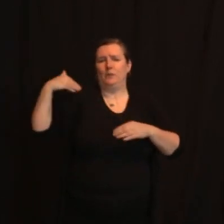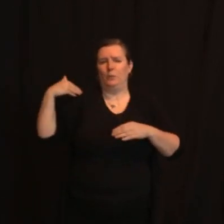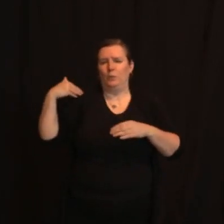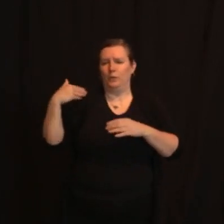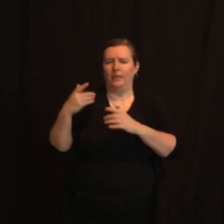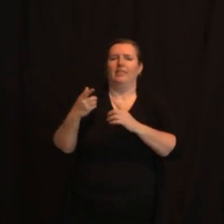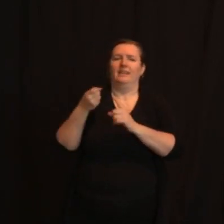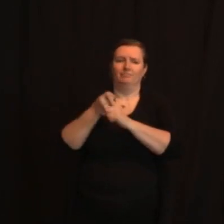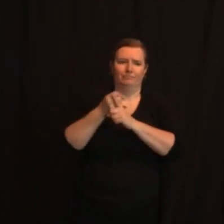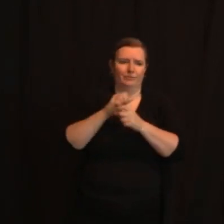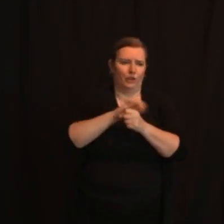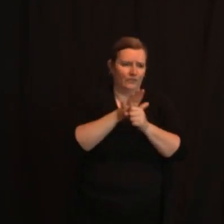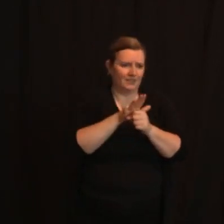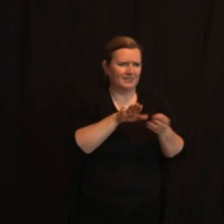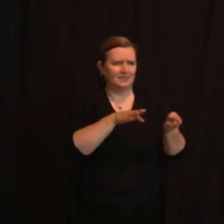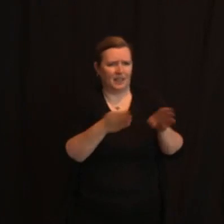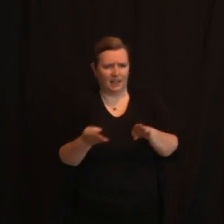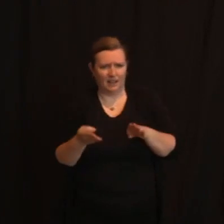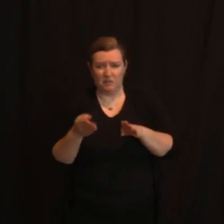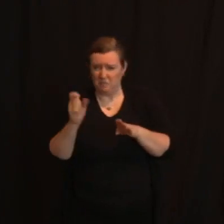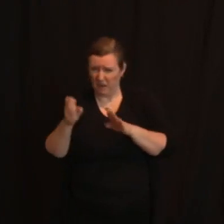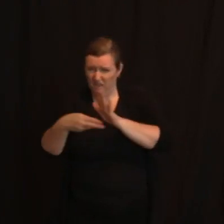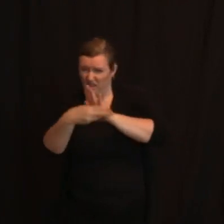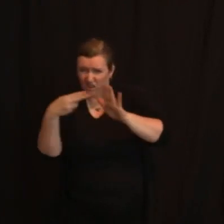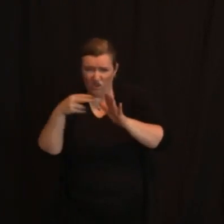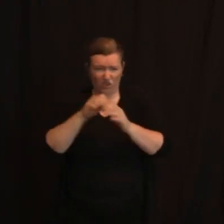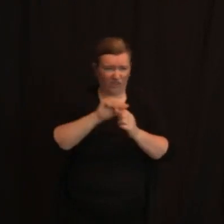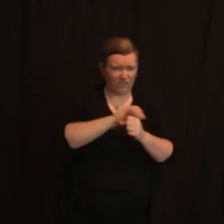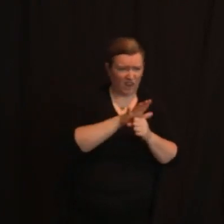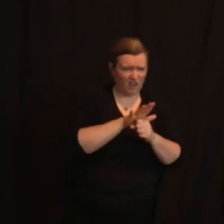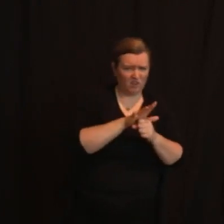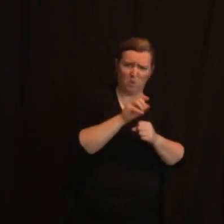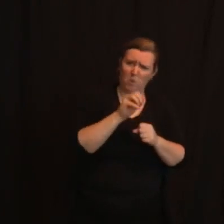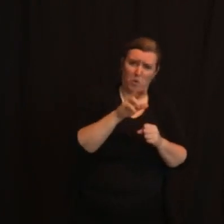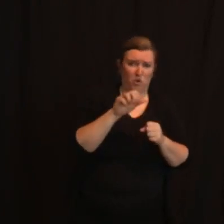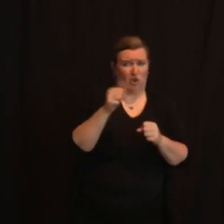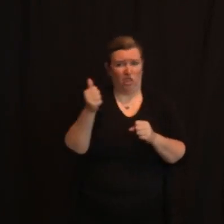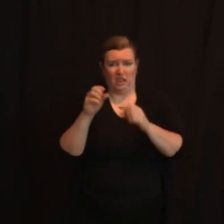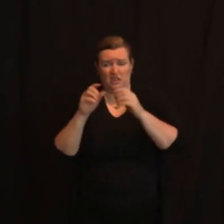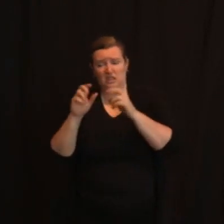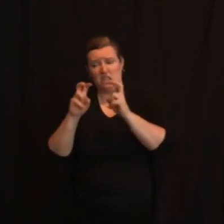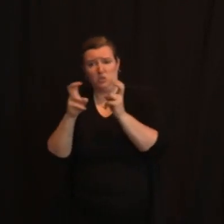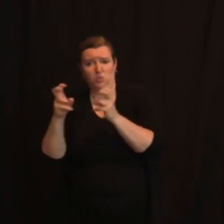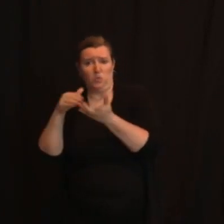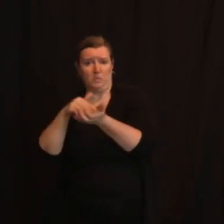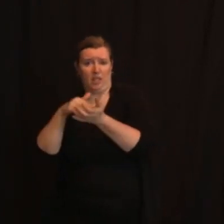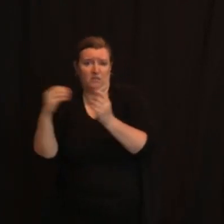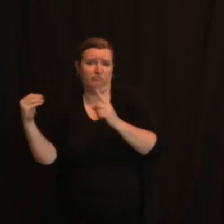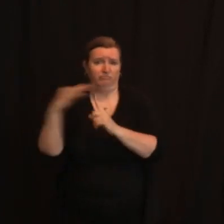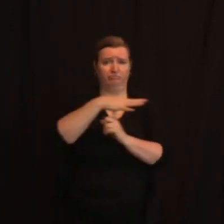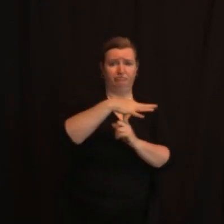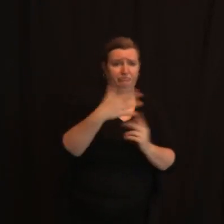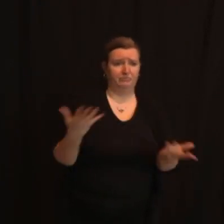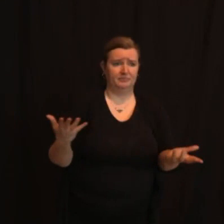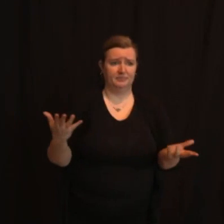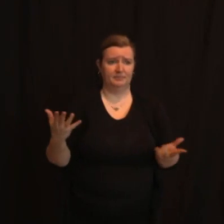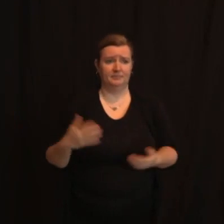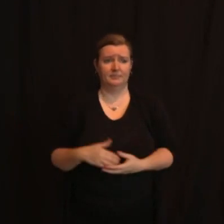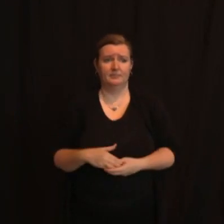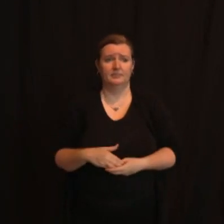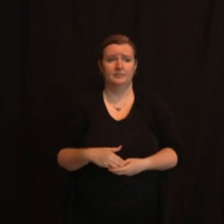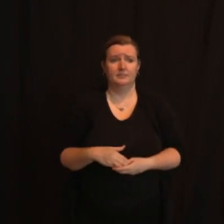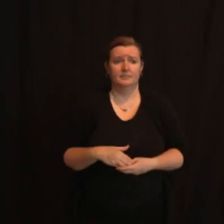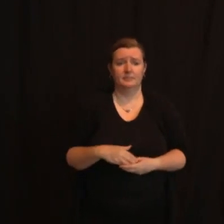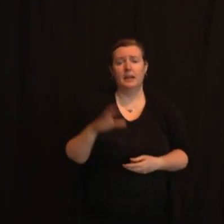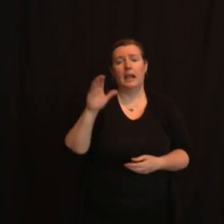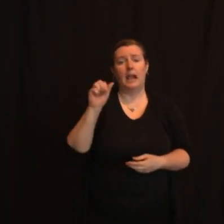aware, obviously, we've seen some case numbers revised significantly. Most recently in Camden County, they had several dozen earlier